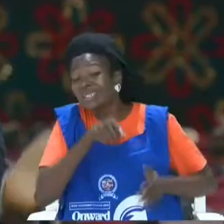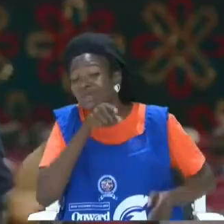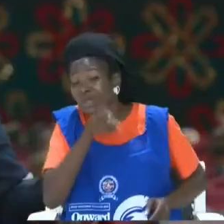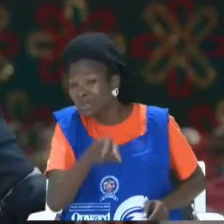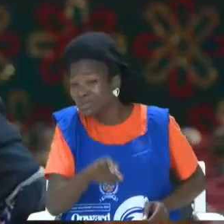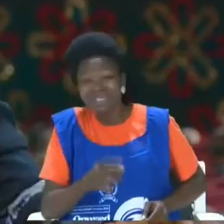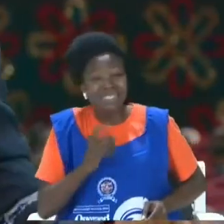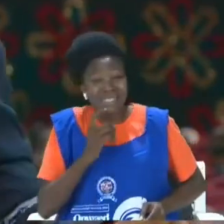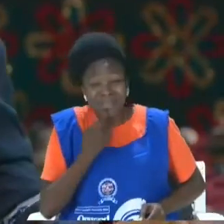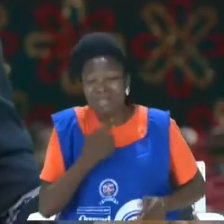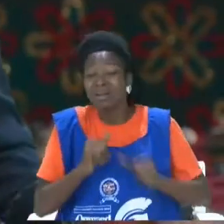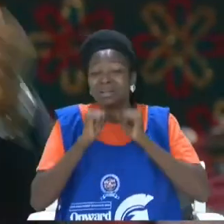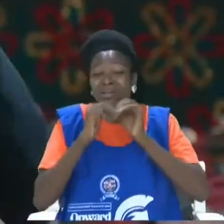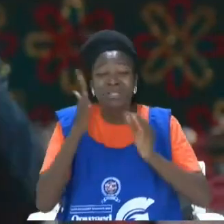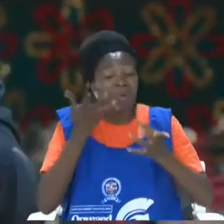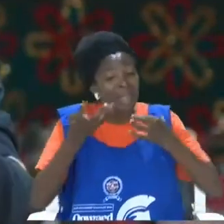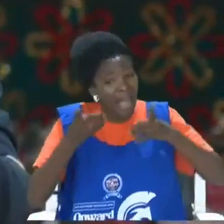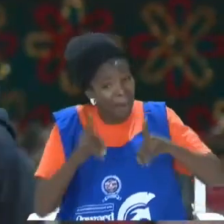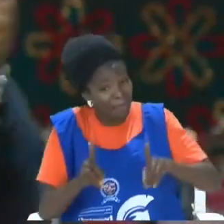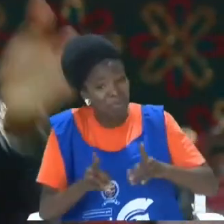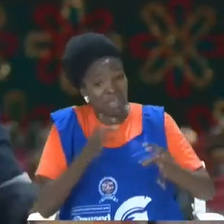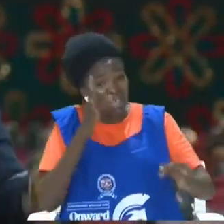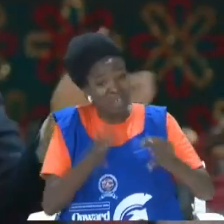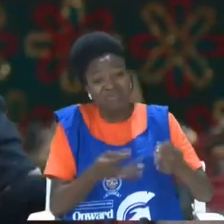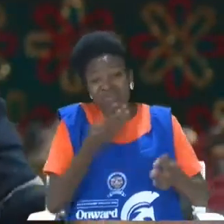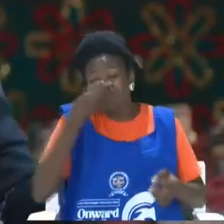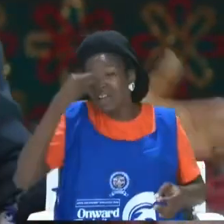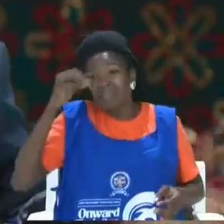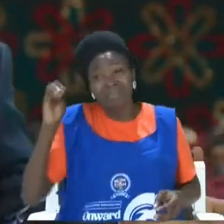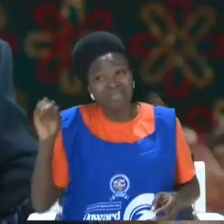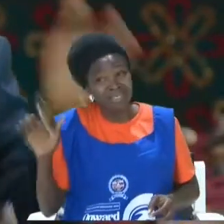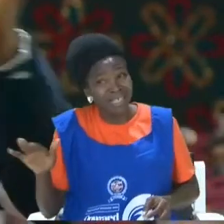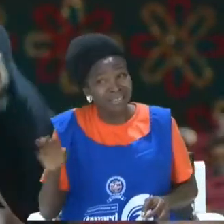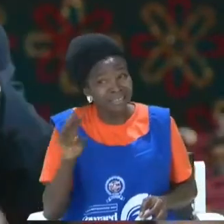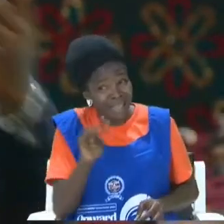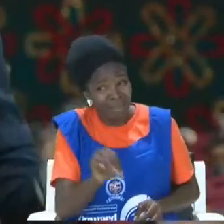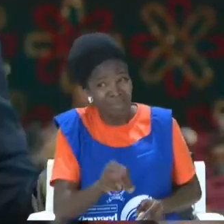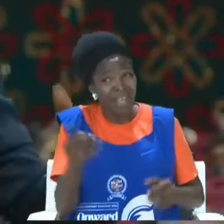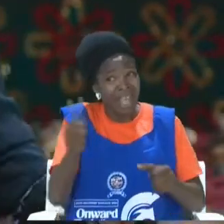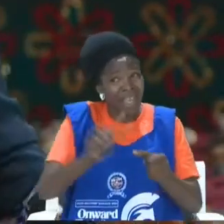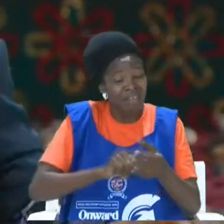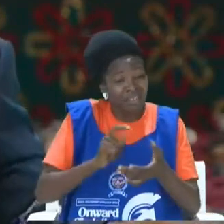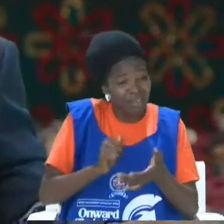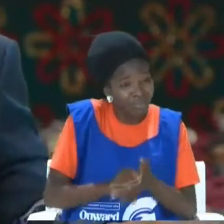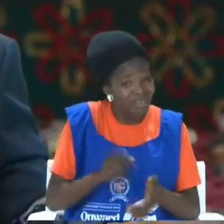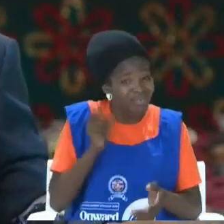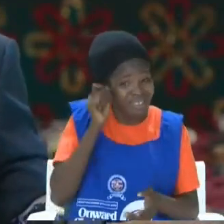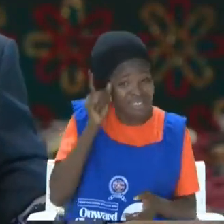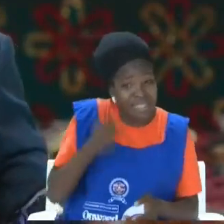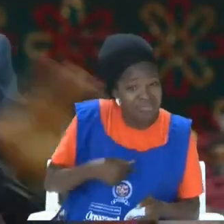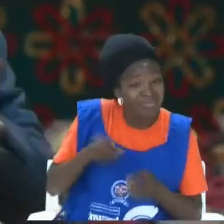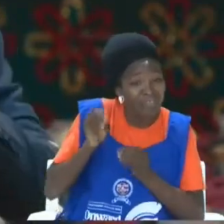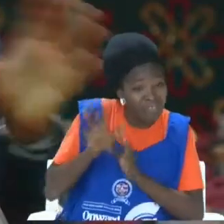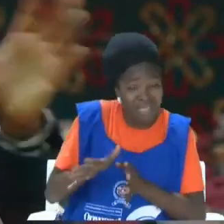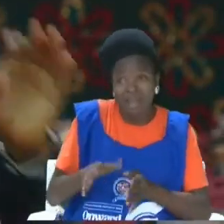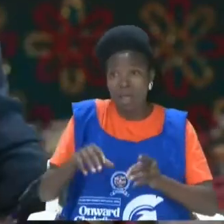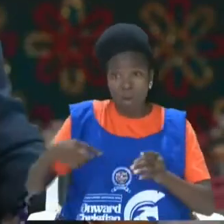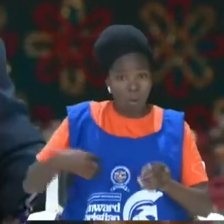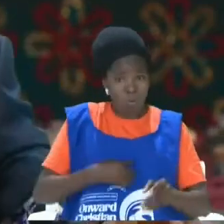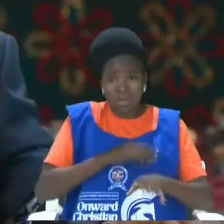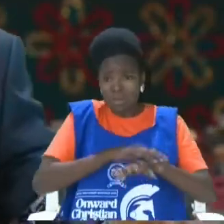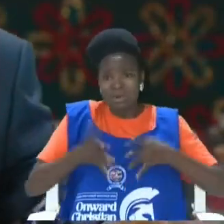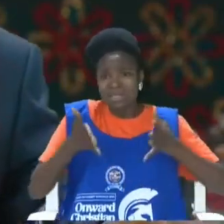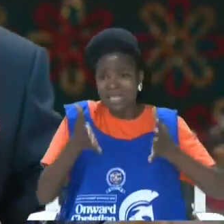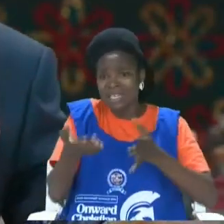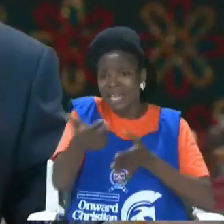will happen. Even if you condemn them to death 3-10 times, they can only die once. So we don't allow anybody